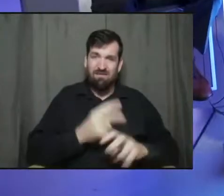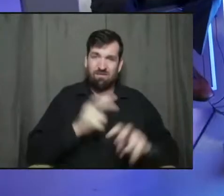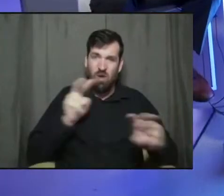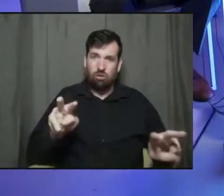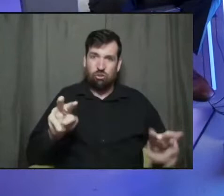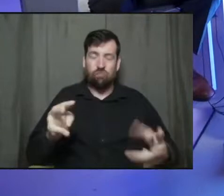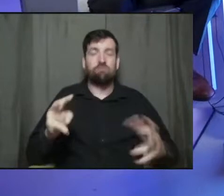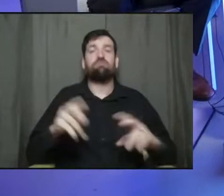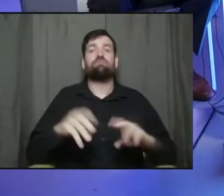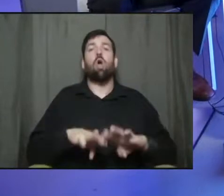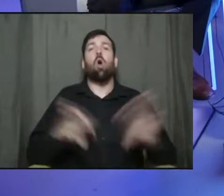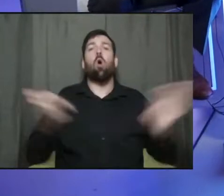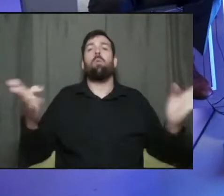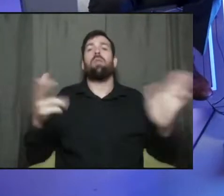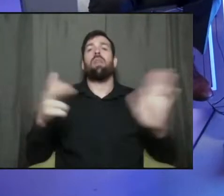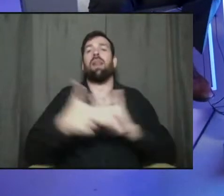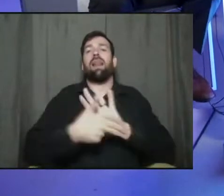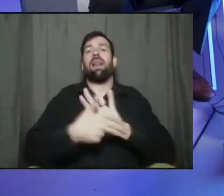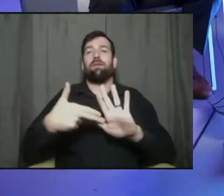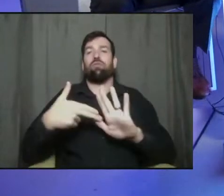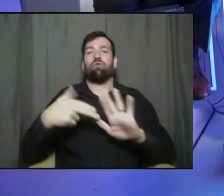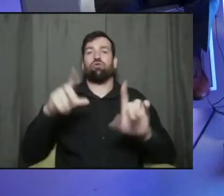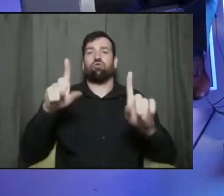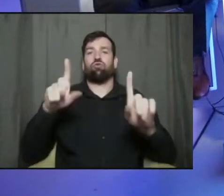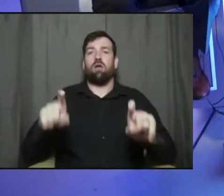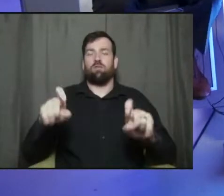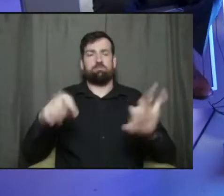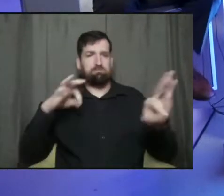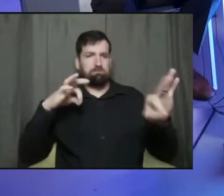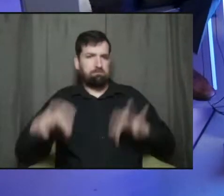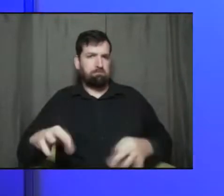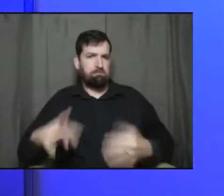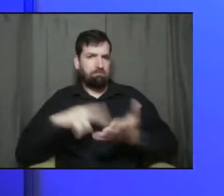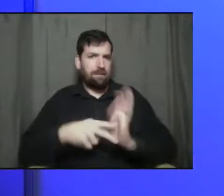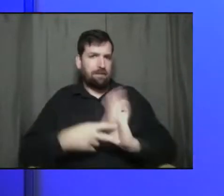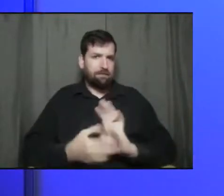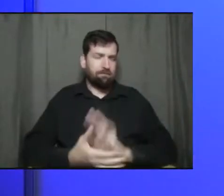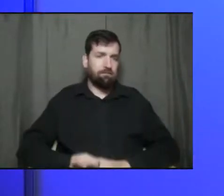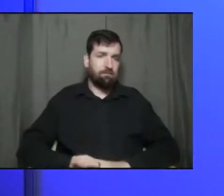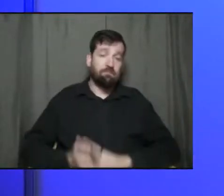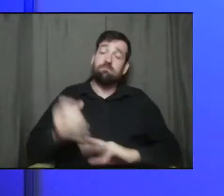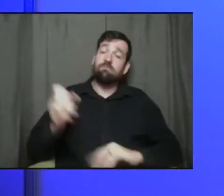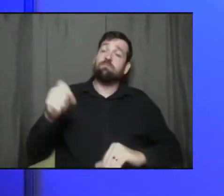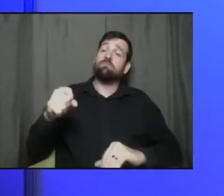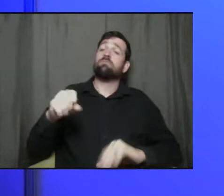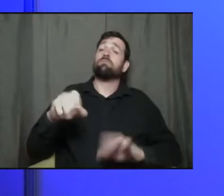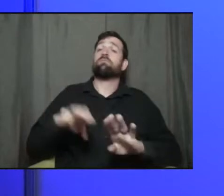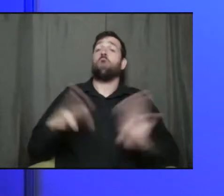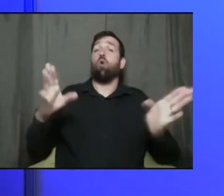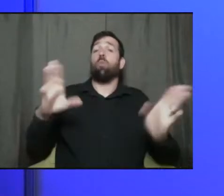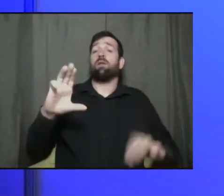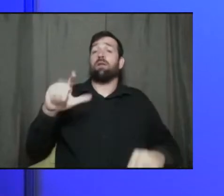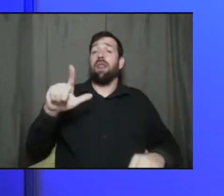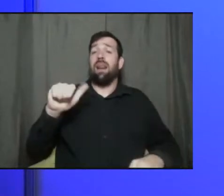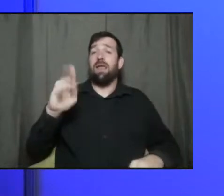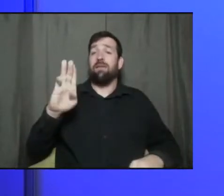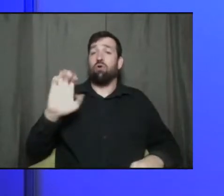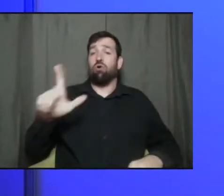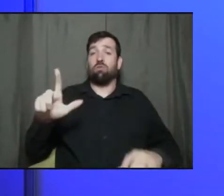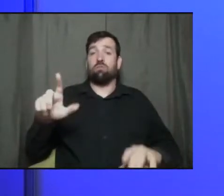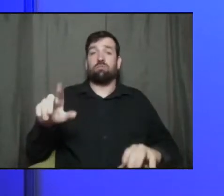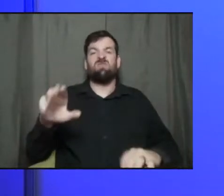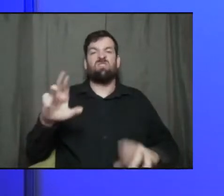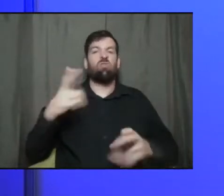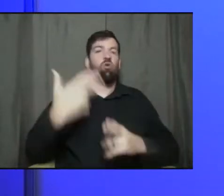trial. So tell us a little bit about what that means, Dr. Mermis. Yeah, so open label. So this is a very early phase we call phase 1, which